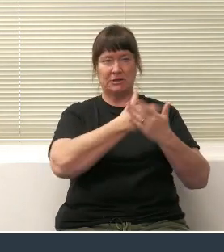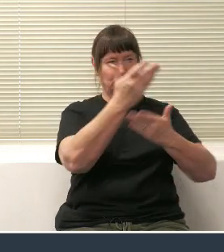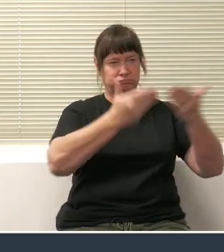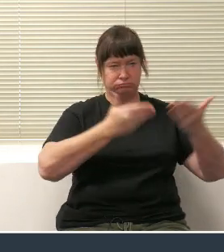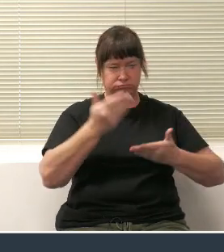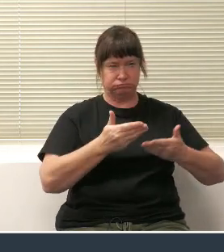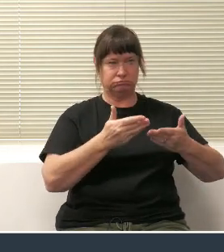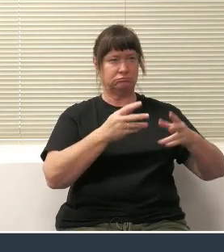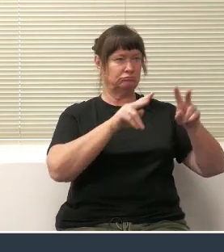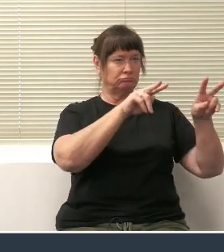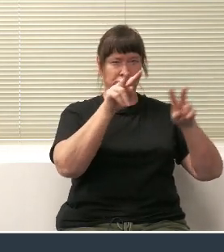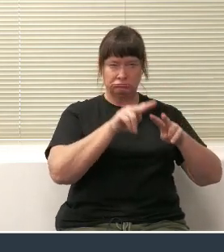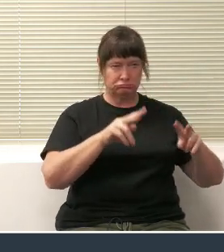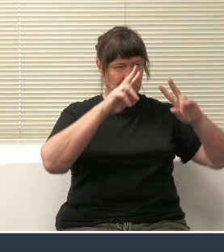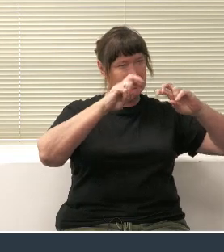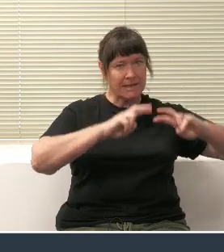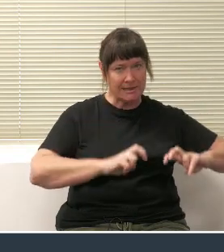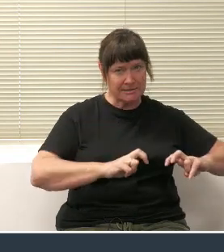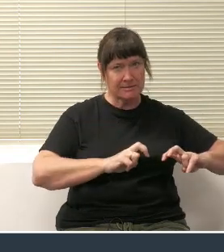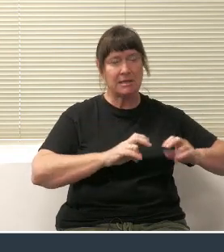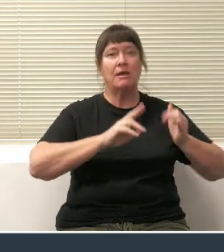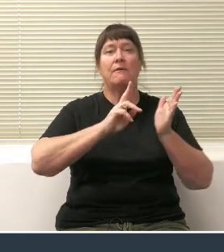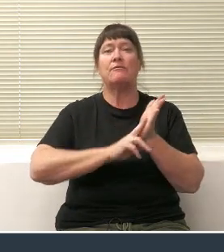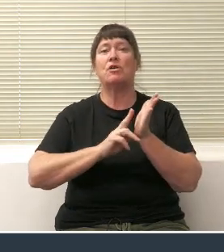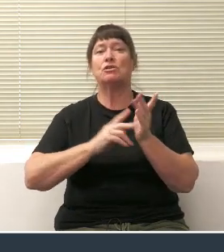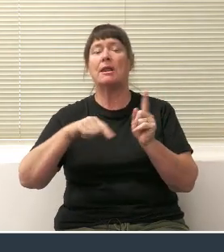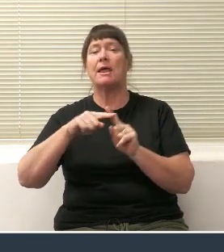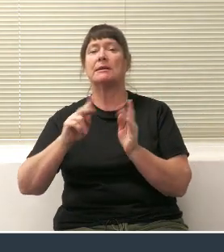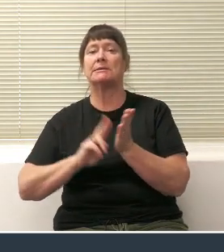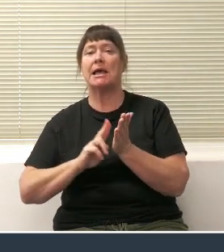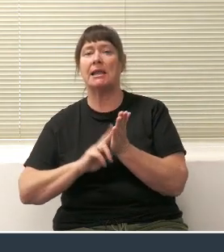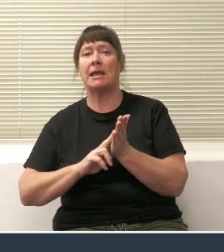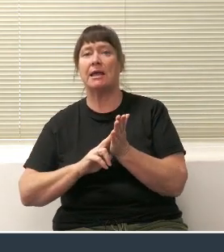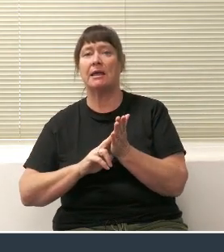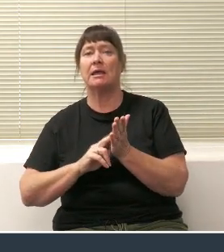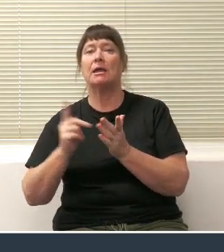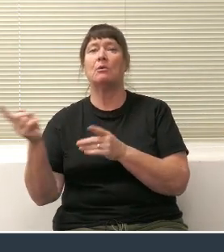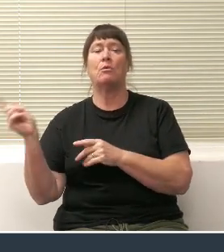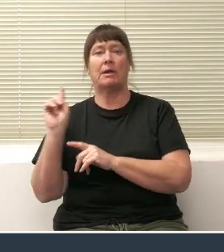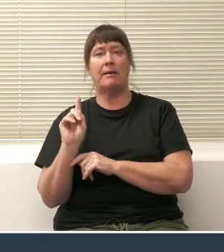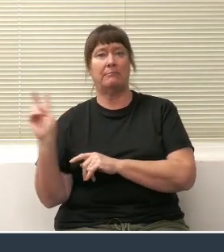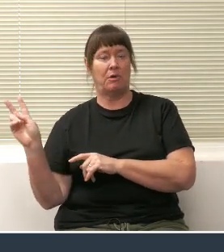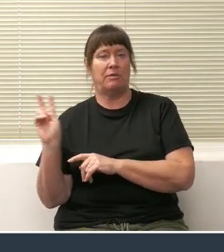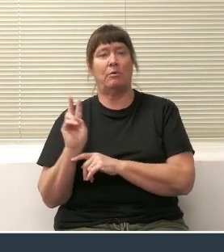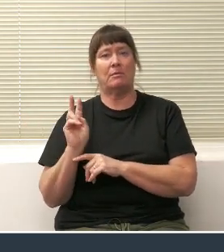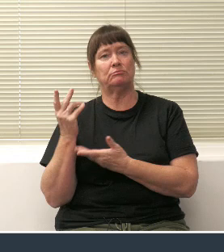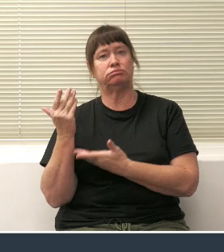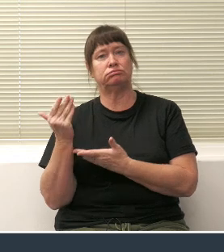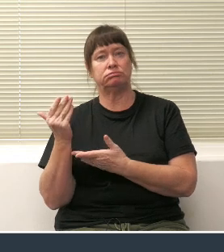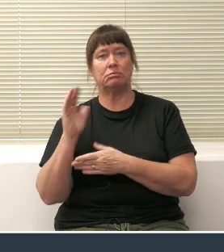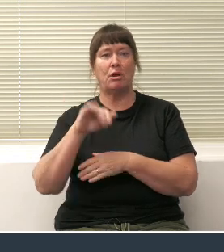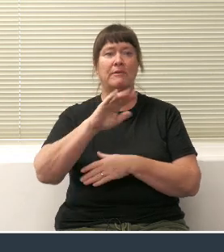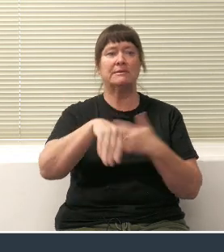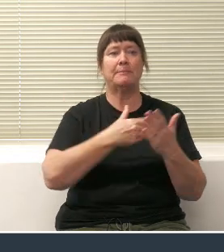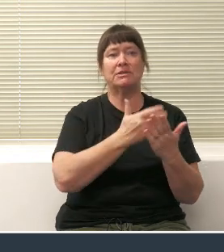received. So we're going to have Virgil and Natalia come and present some analysis on the submissions. And then we're going to hear very